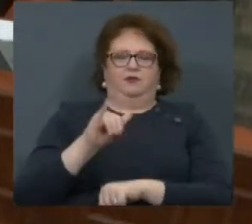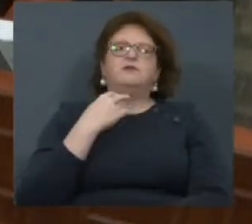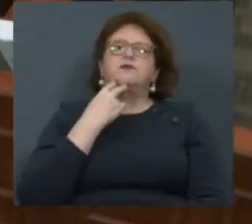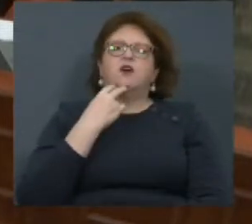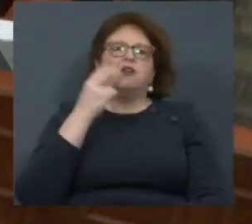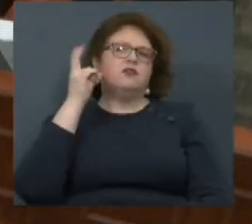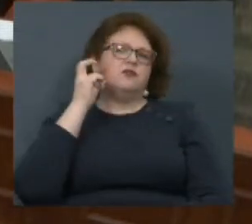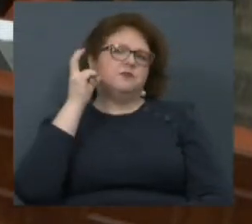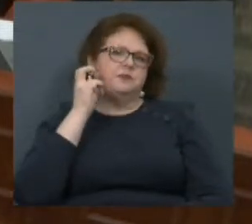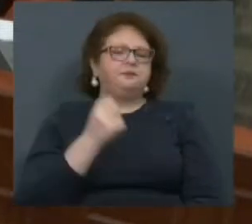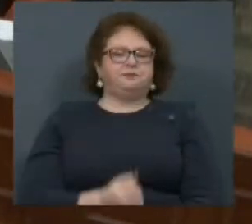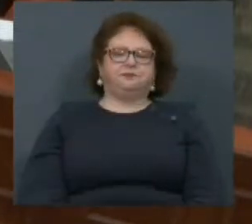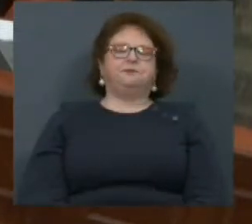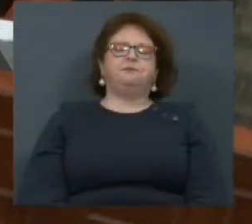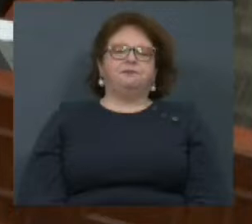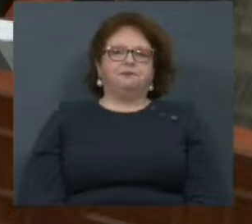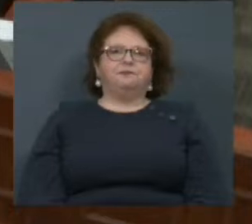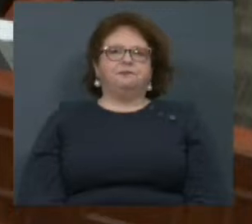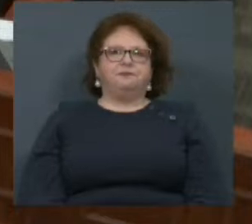right.